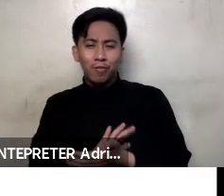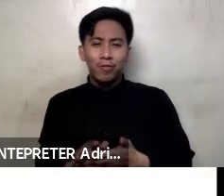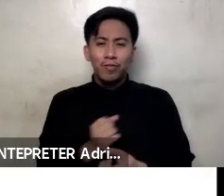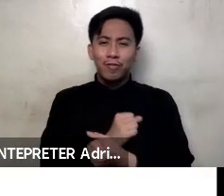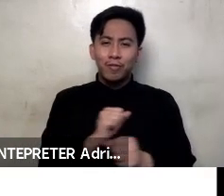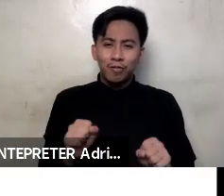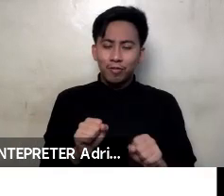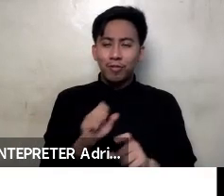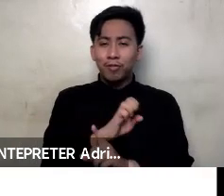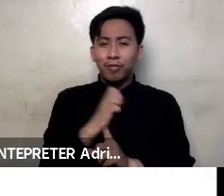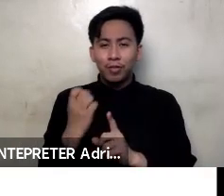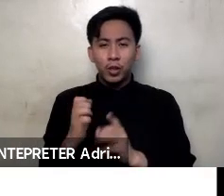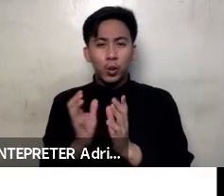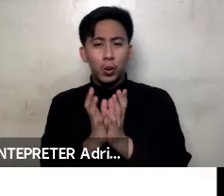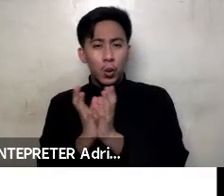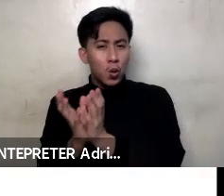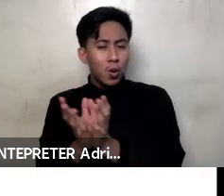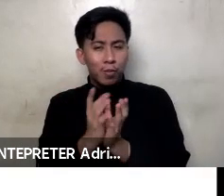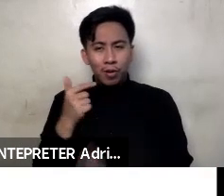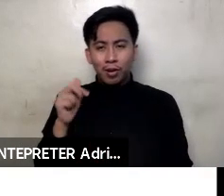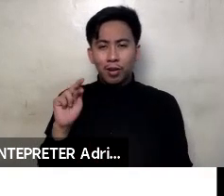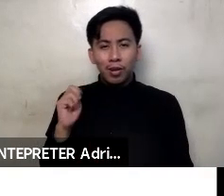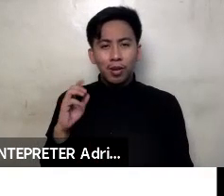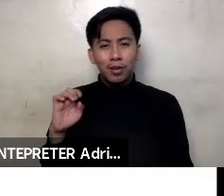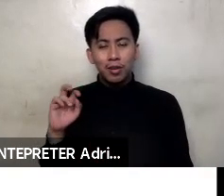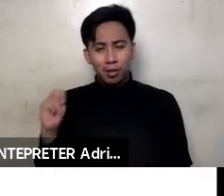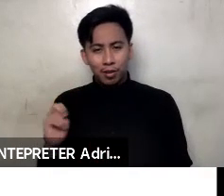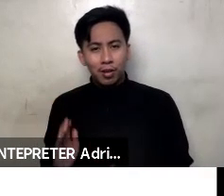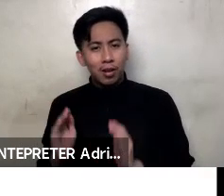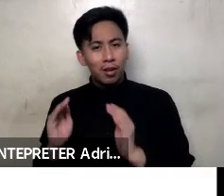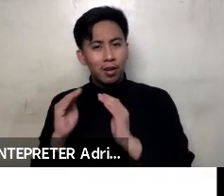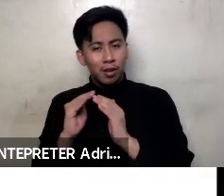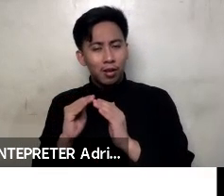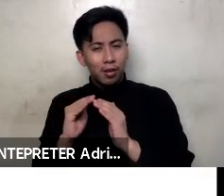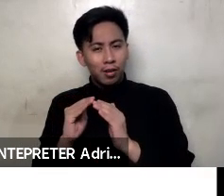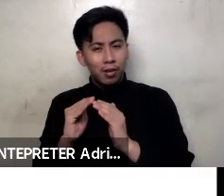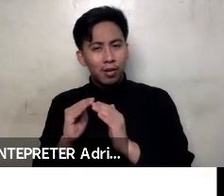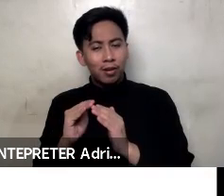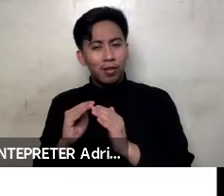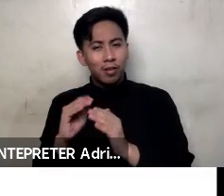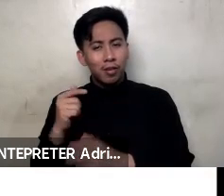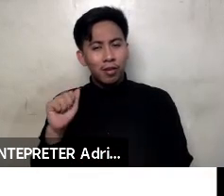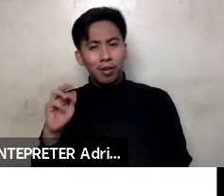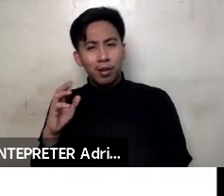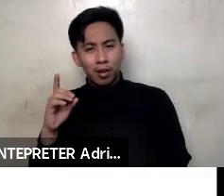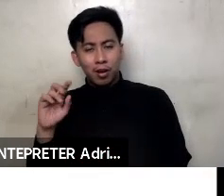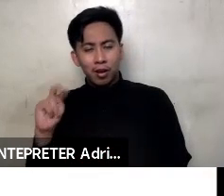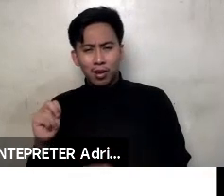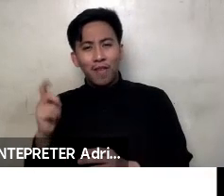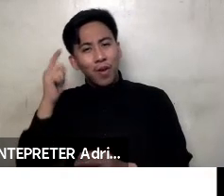environment, community garden, and household backyard garden, and to unite